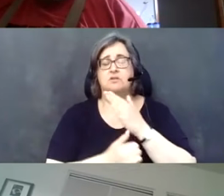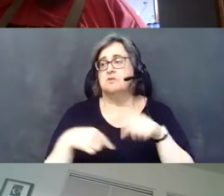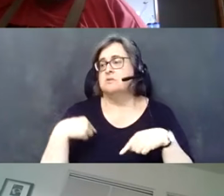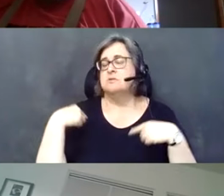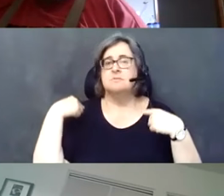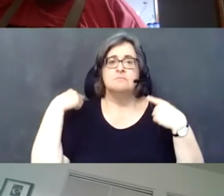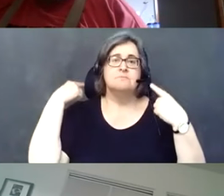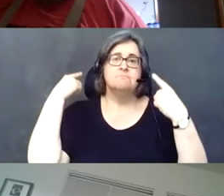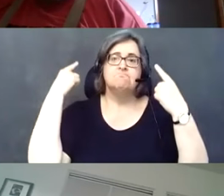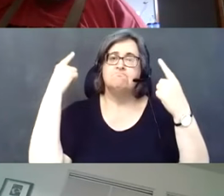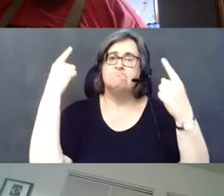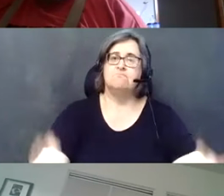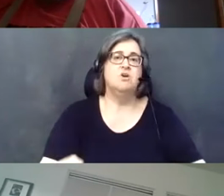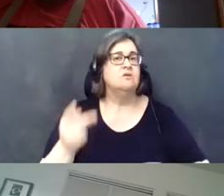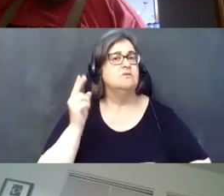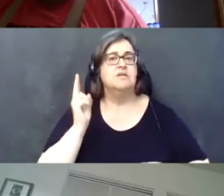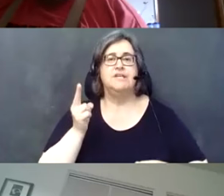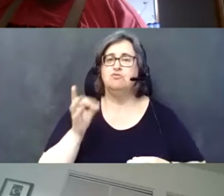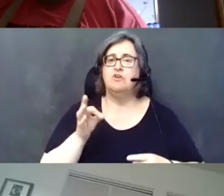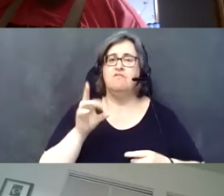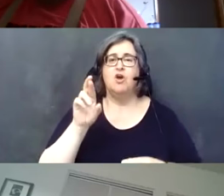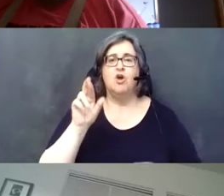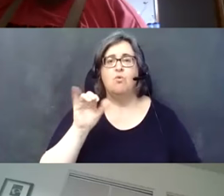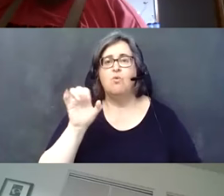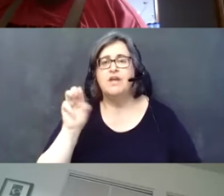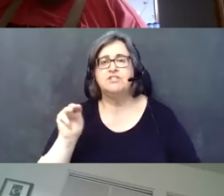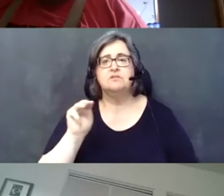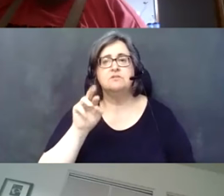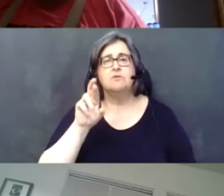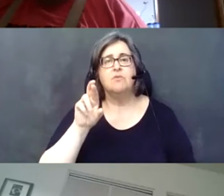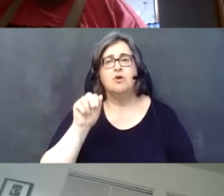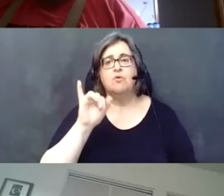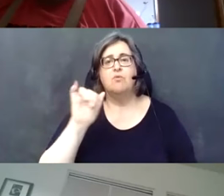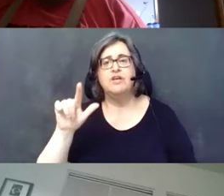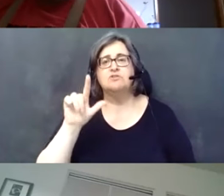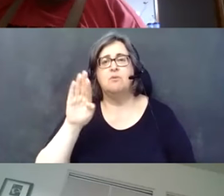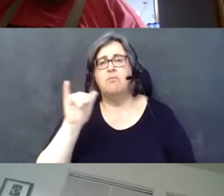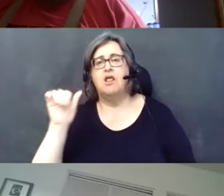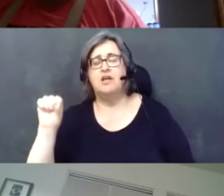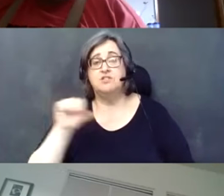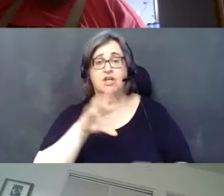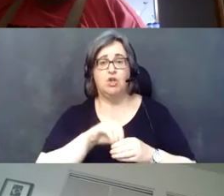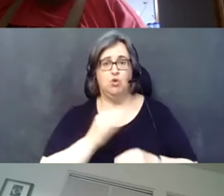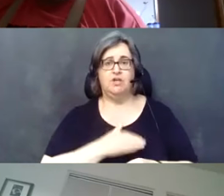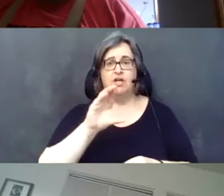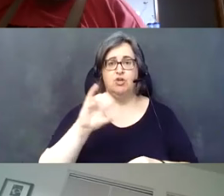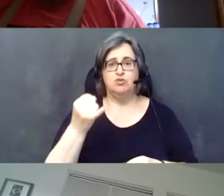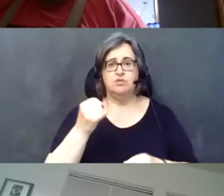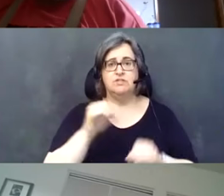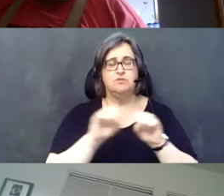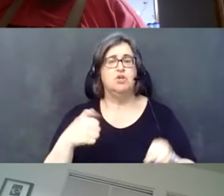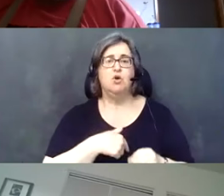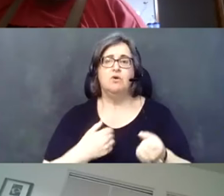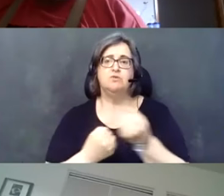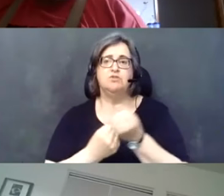history with racism and racial bias, including our criminal justice system. So please know that we stand with you, we